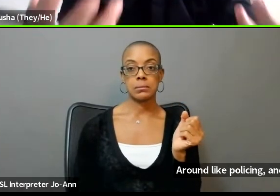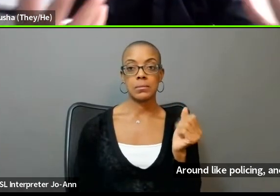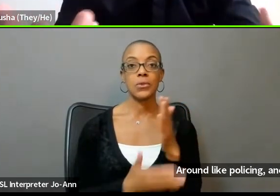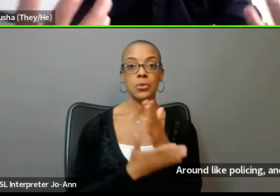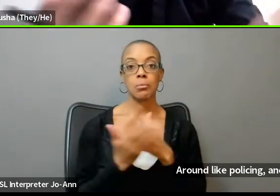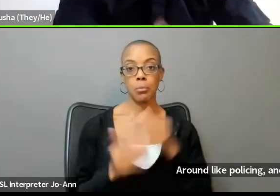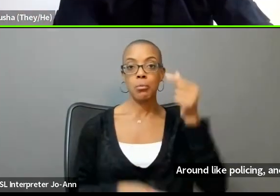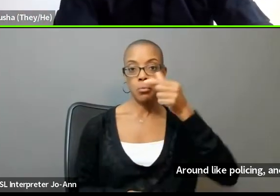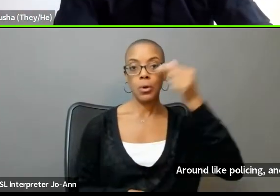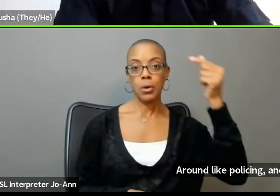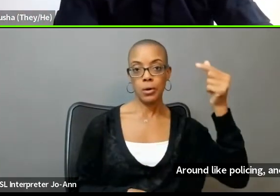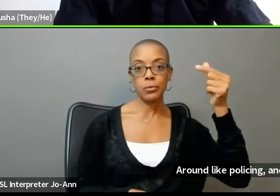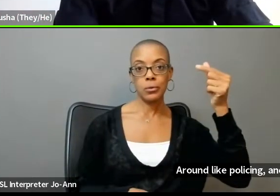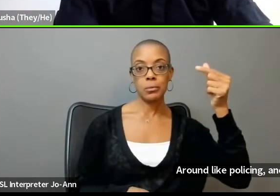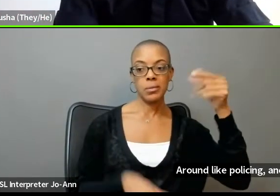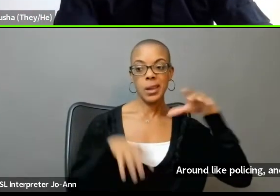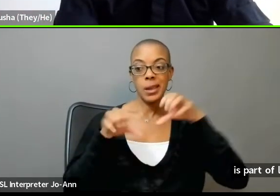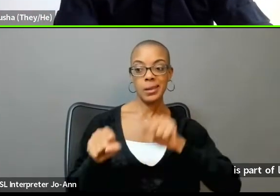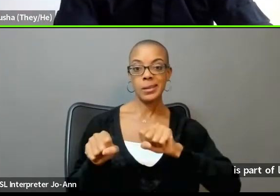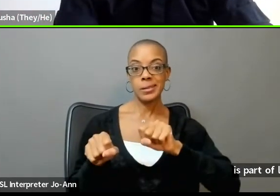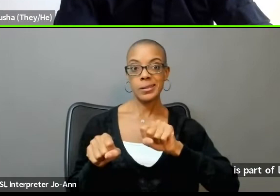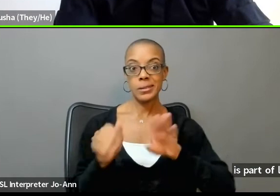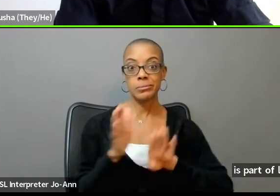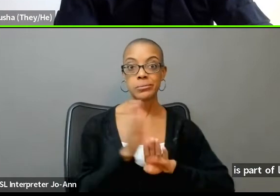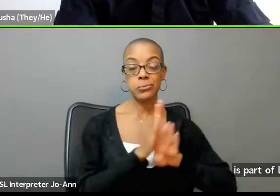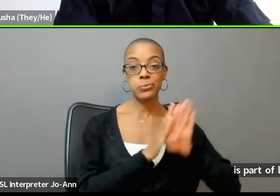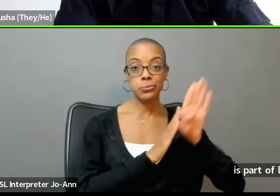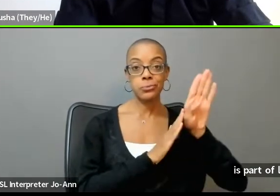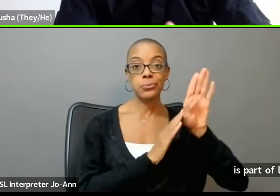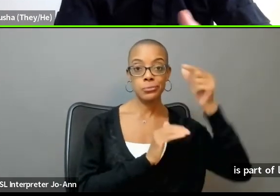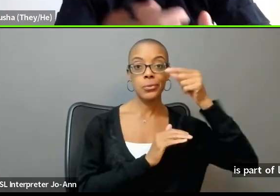fascism thriving, and also like